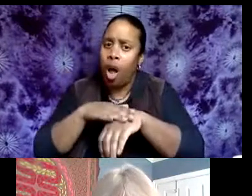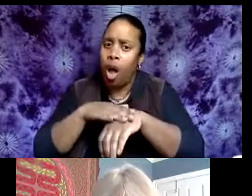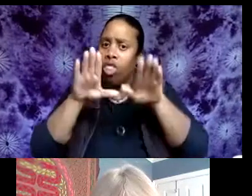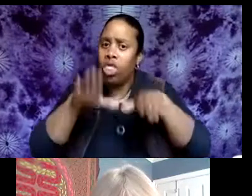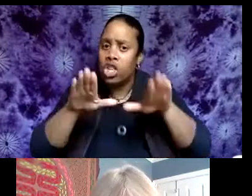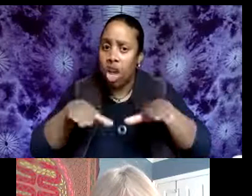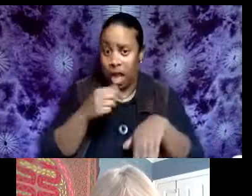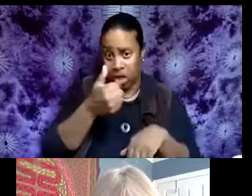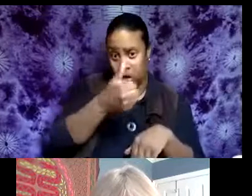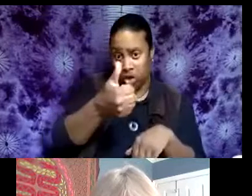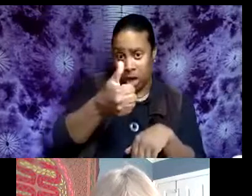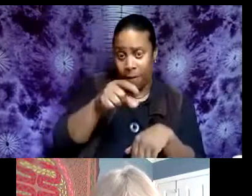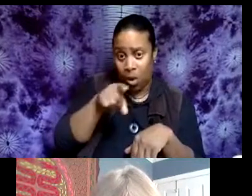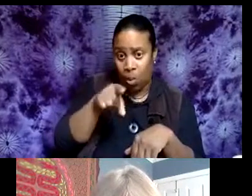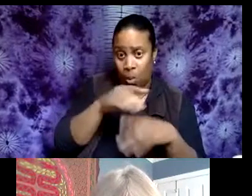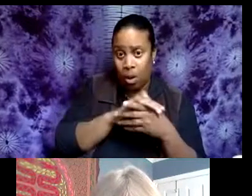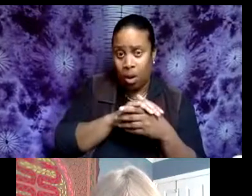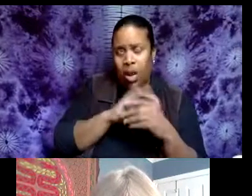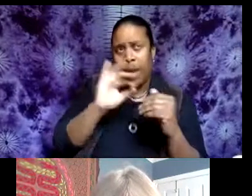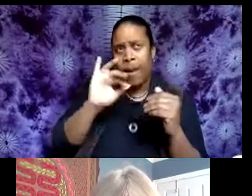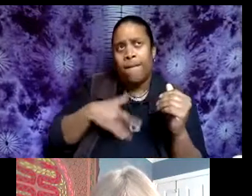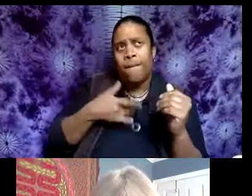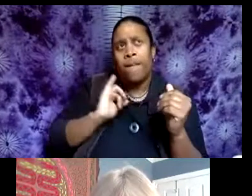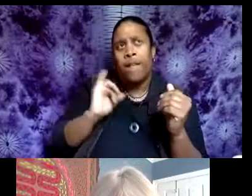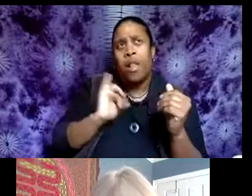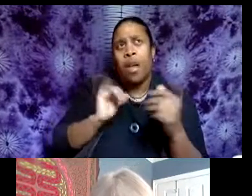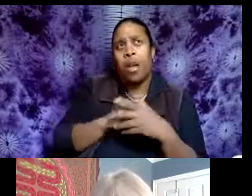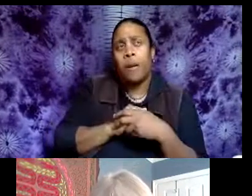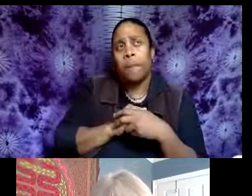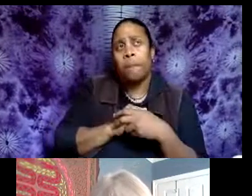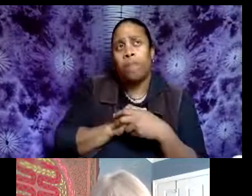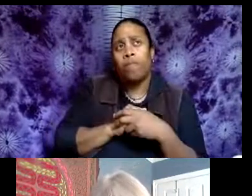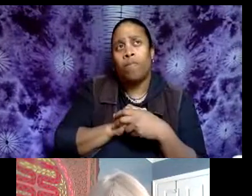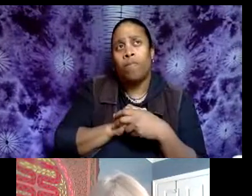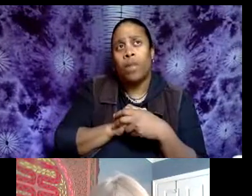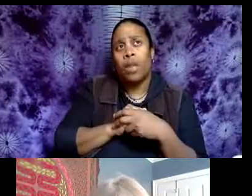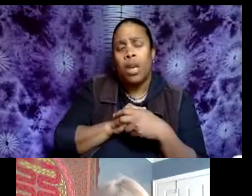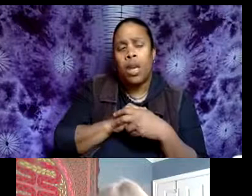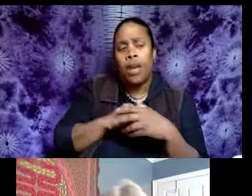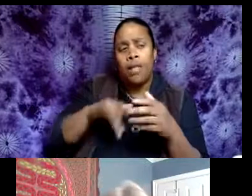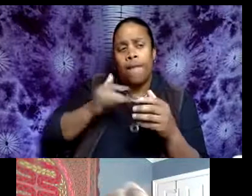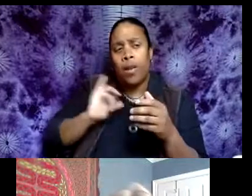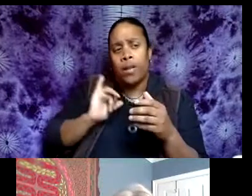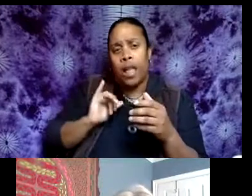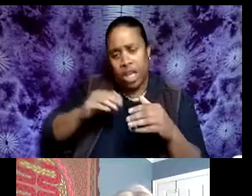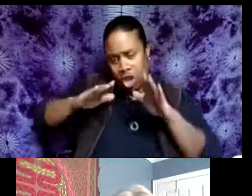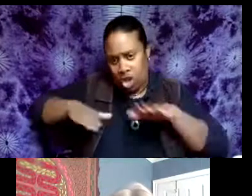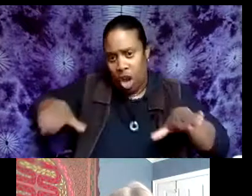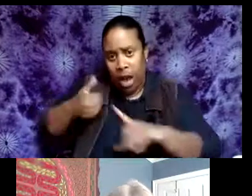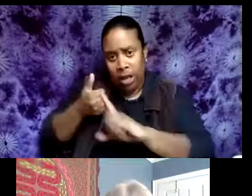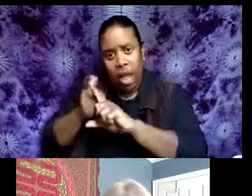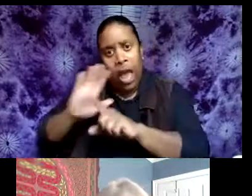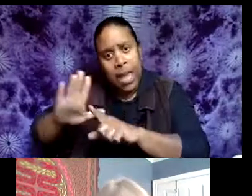you, in feeling that their needs cannot be expressed because you have